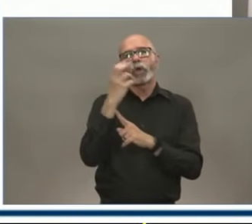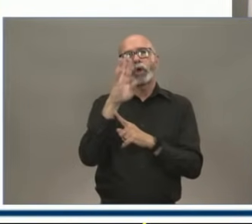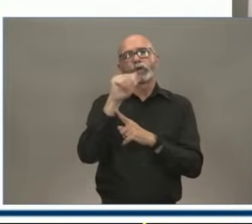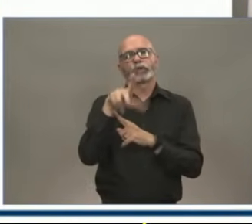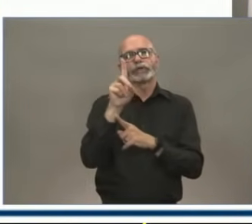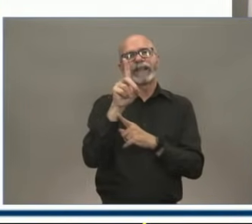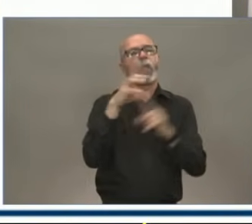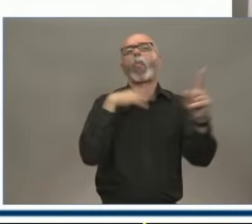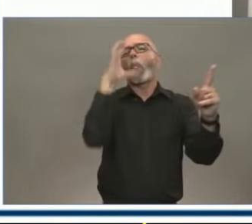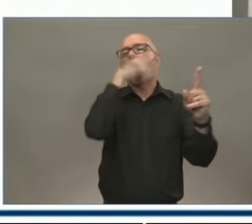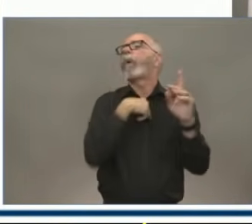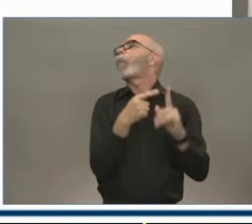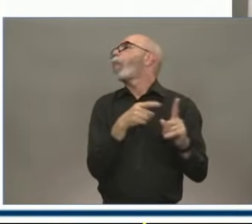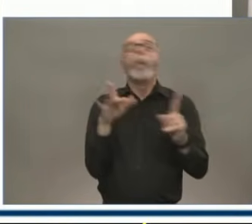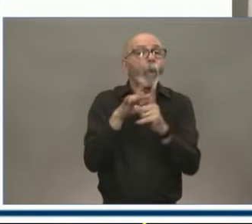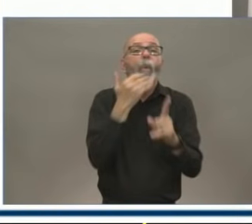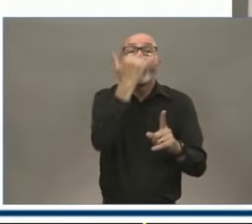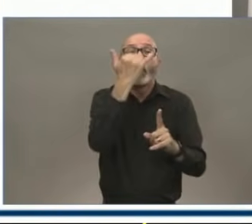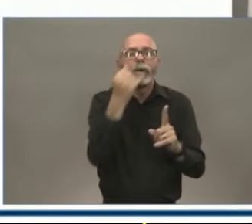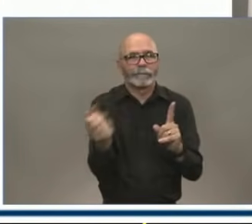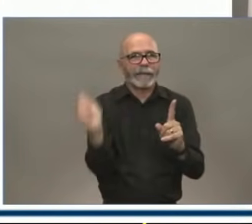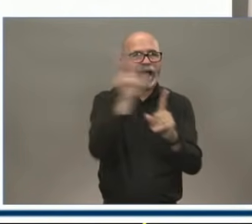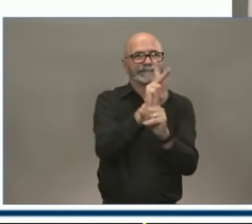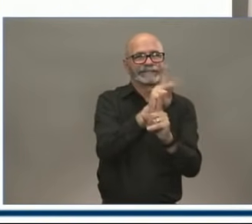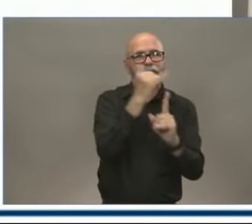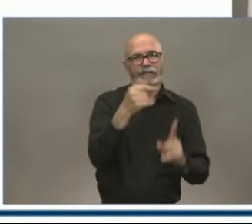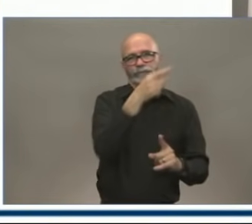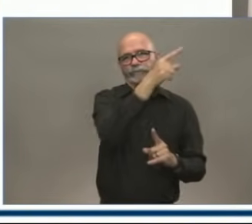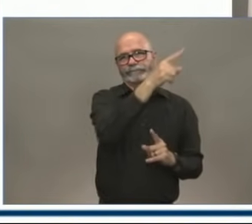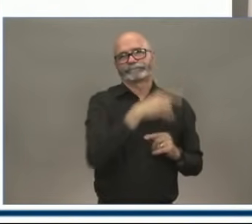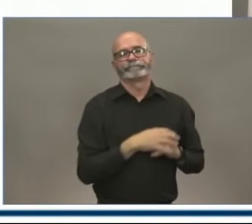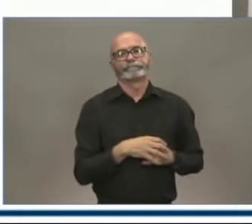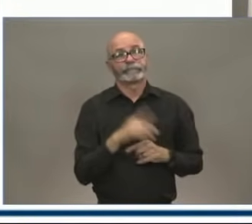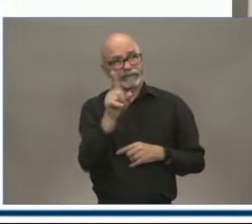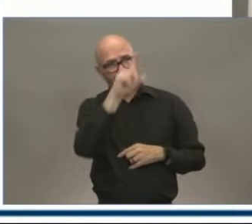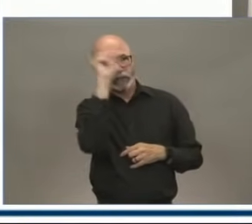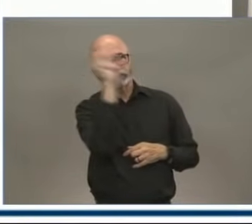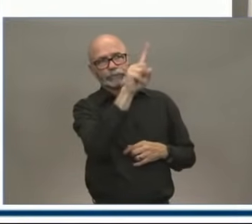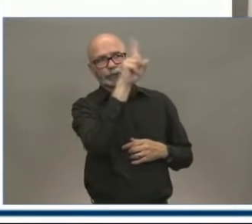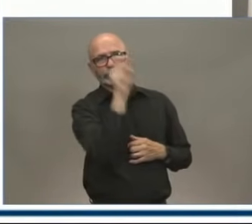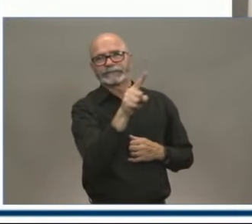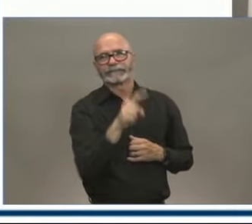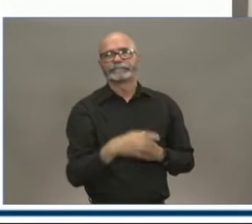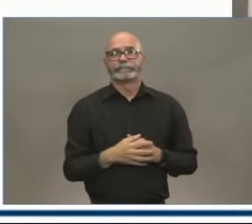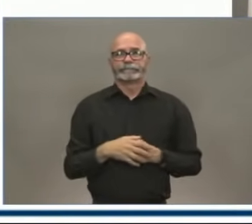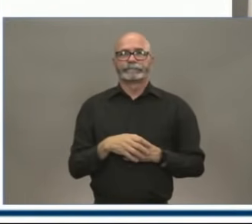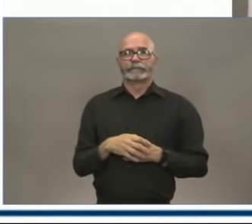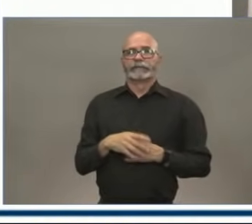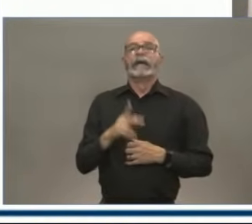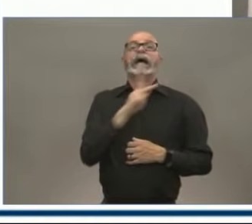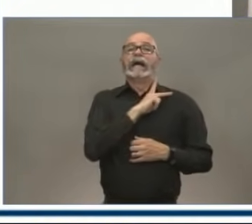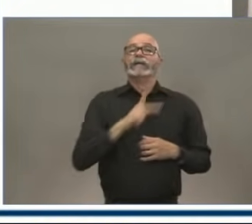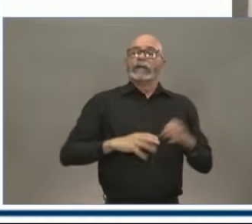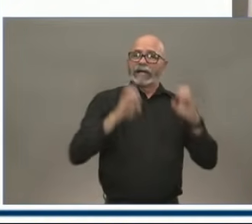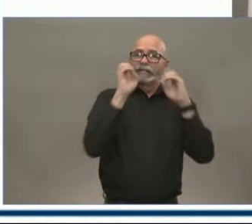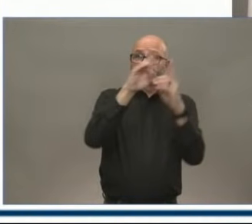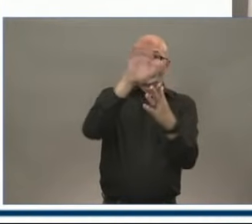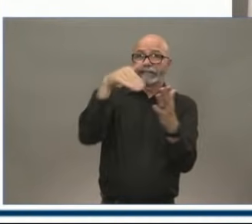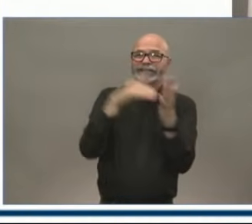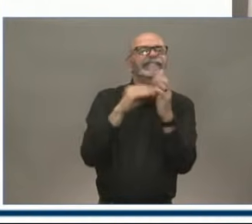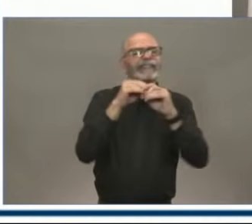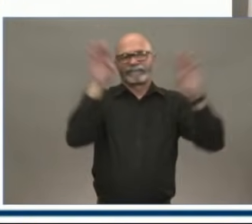issue. My question is about the Northeast Kings Education Centre. We had heard through the grapevine